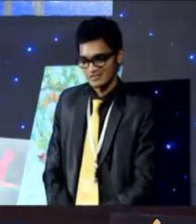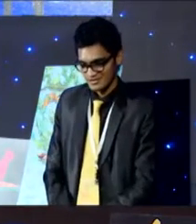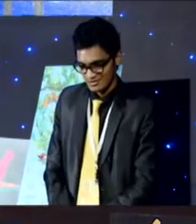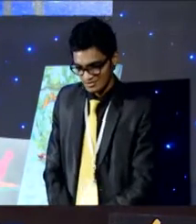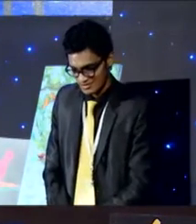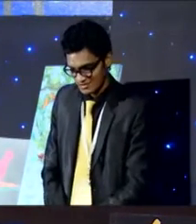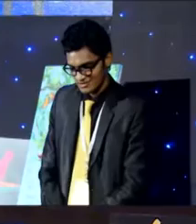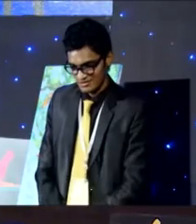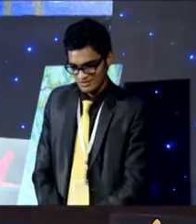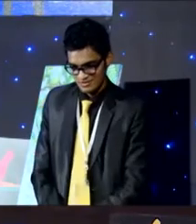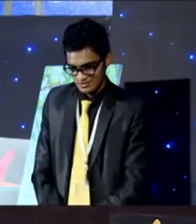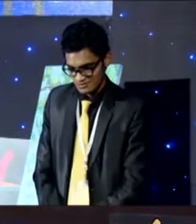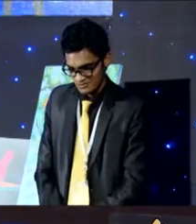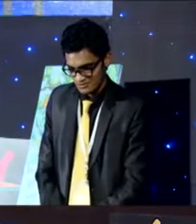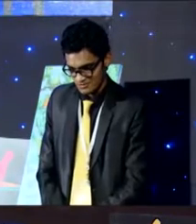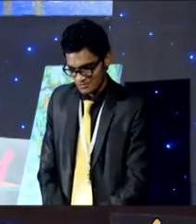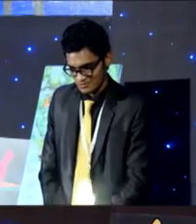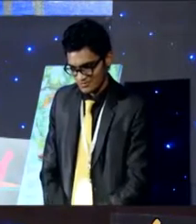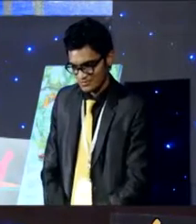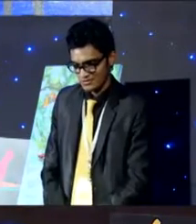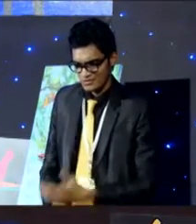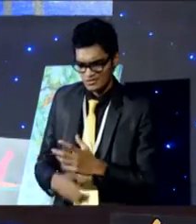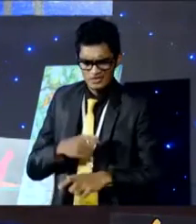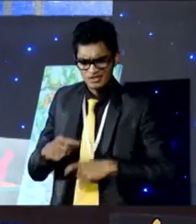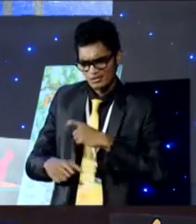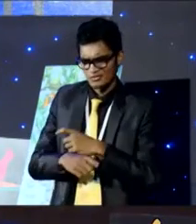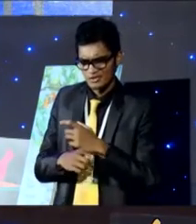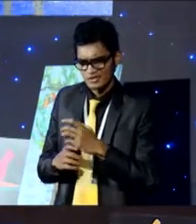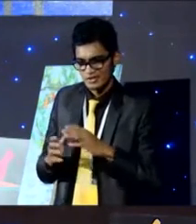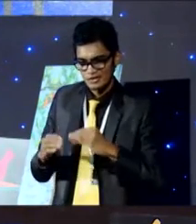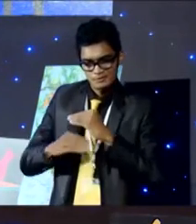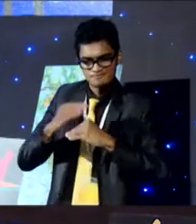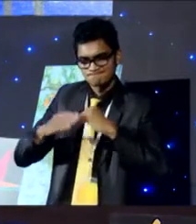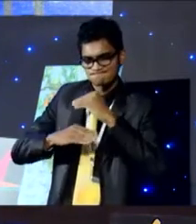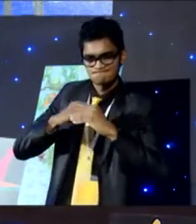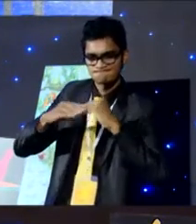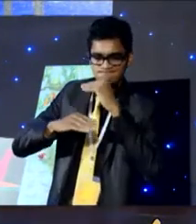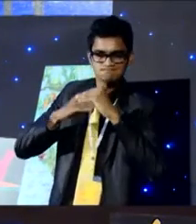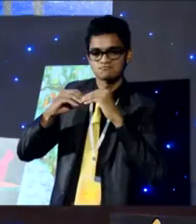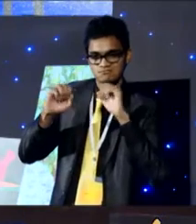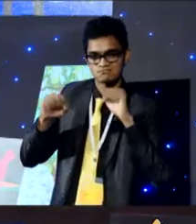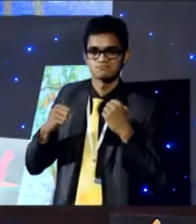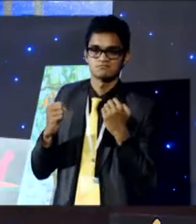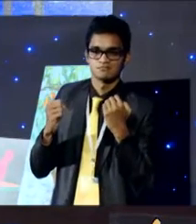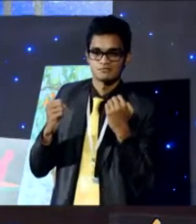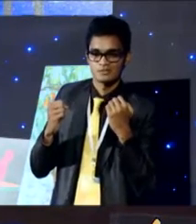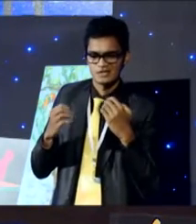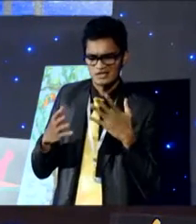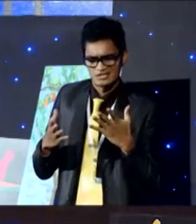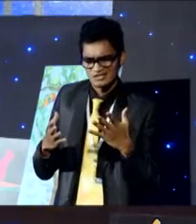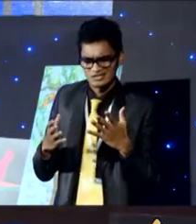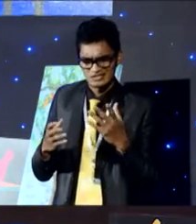build it on it. It's the only thing as a company we do. We are not unfocused as far as our CSR are concerned. And our journey is not